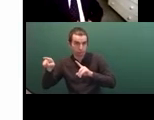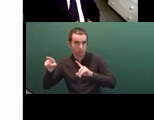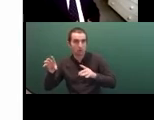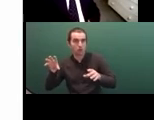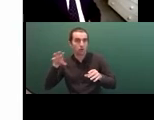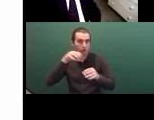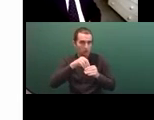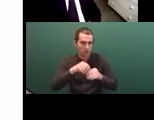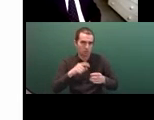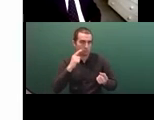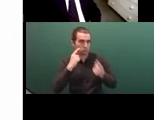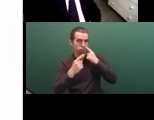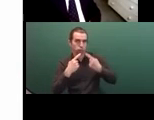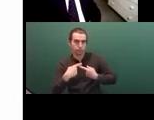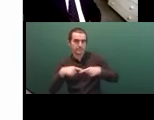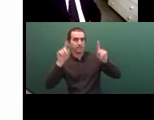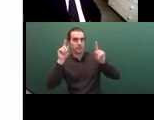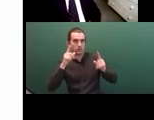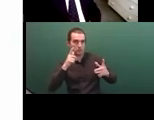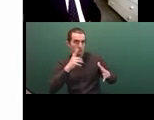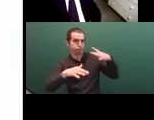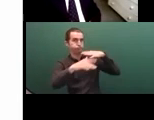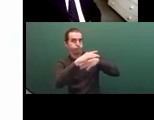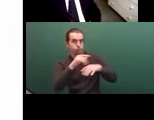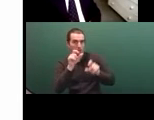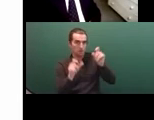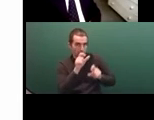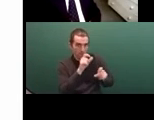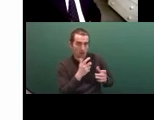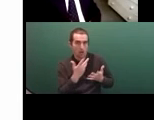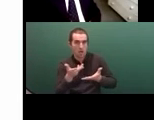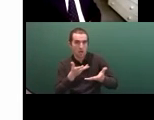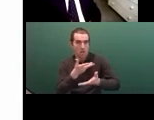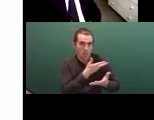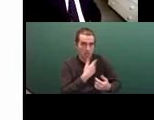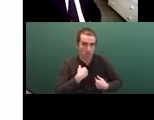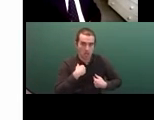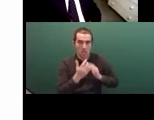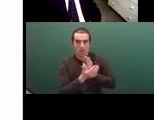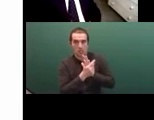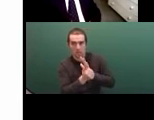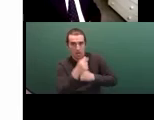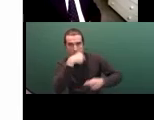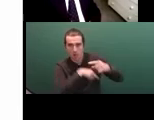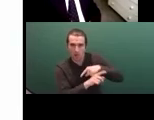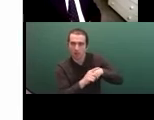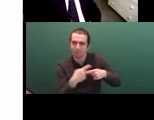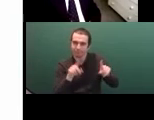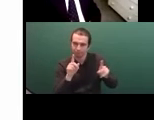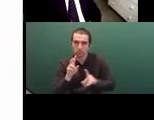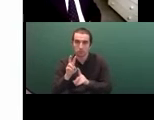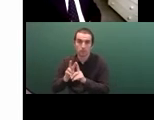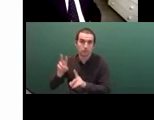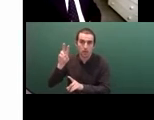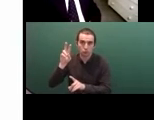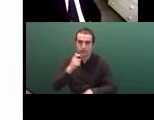or even homeschooling. As an educator, it is essential that the education system must accommodate students on